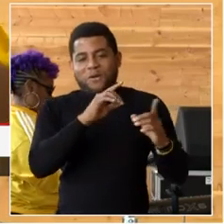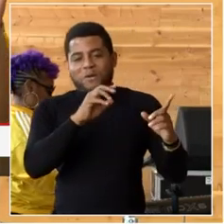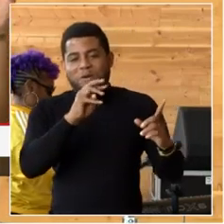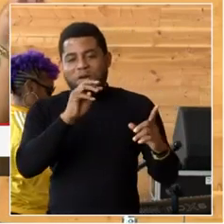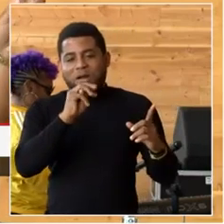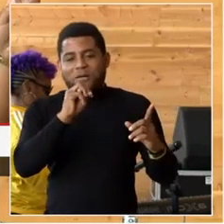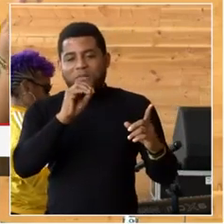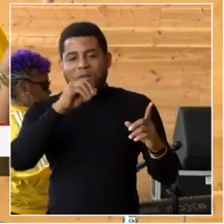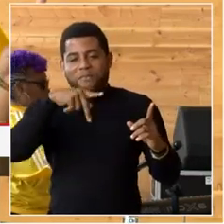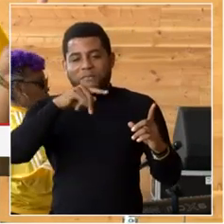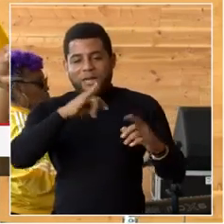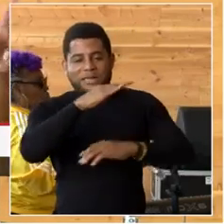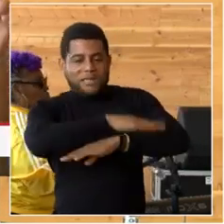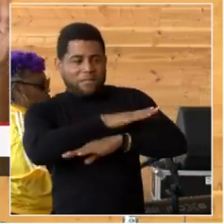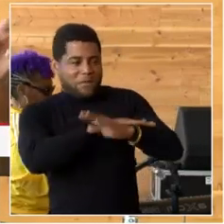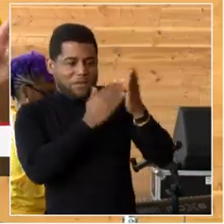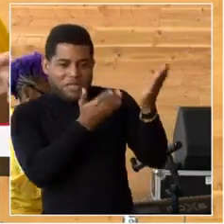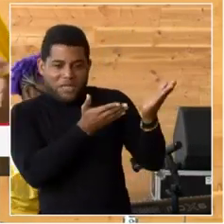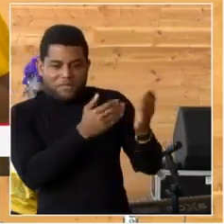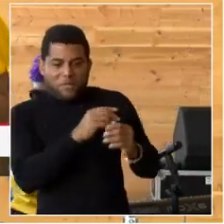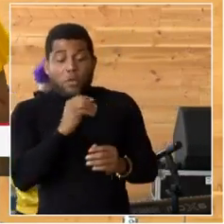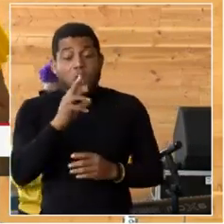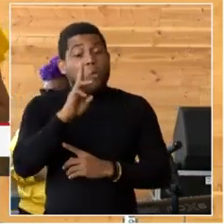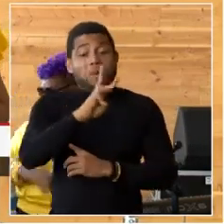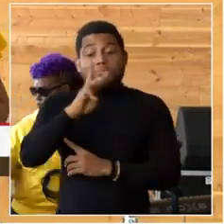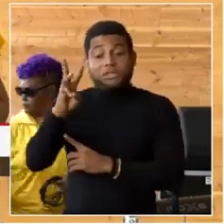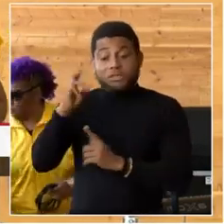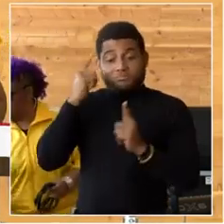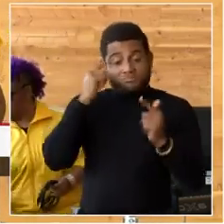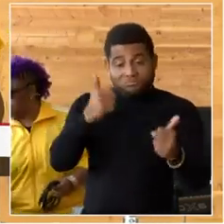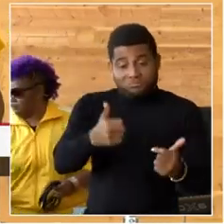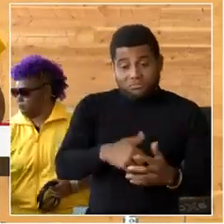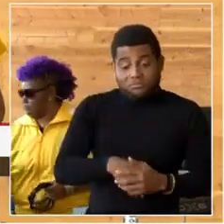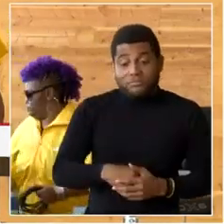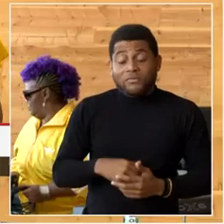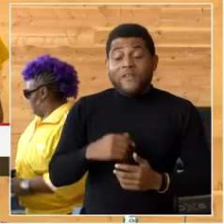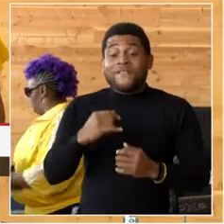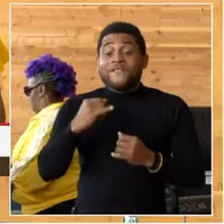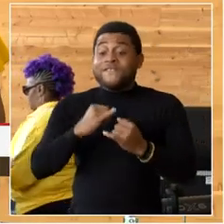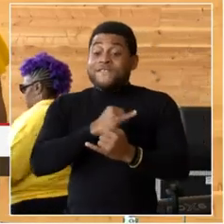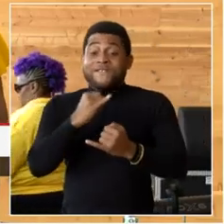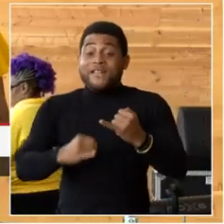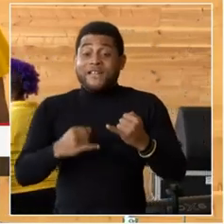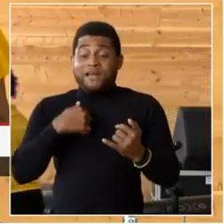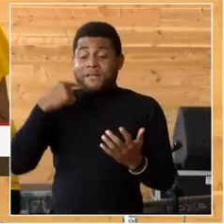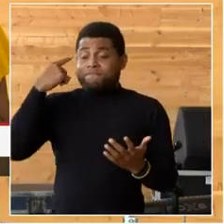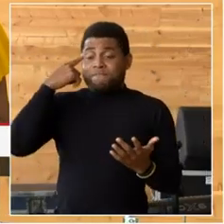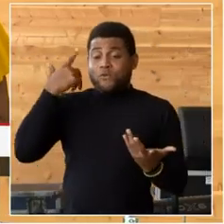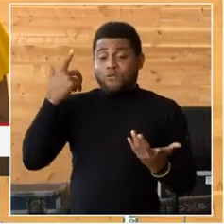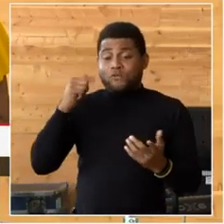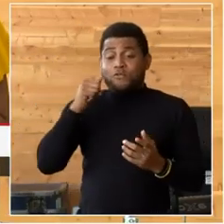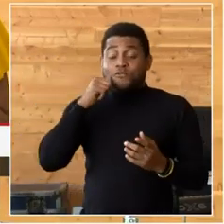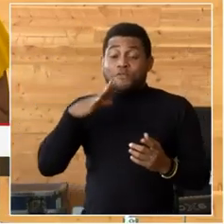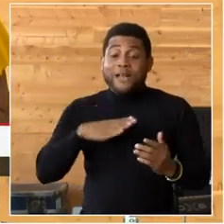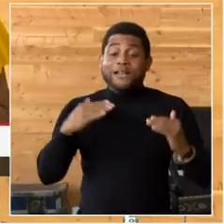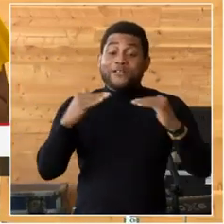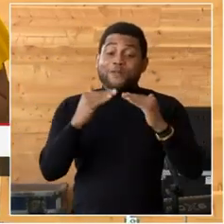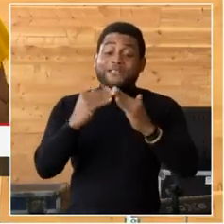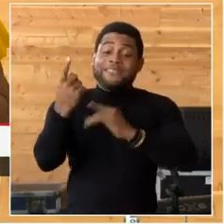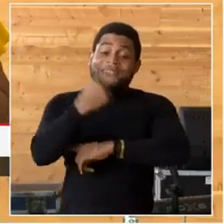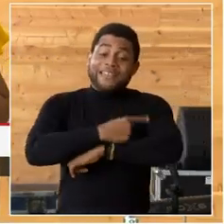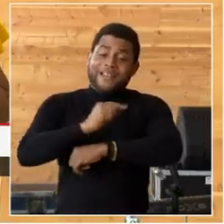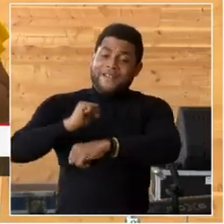maternalhealth.dc.gov. Last thought, final thought for our evening today. Women's Equality Day was founded